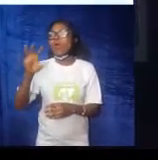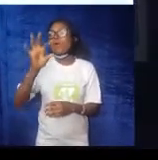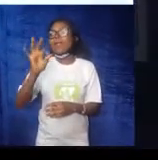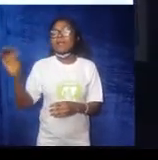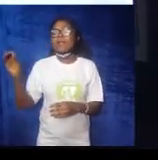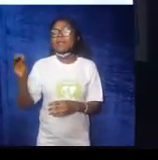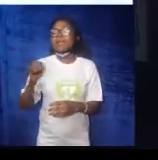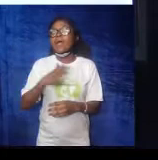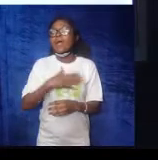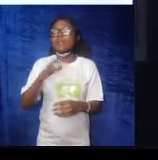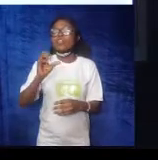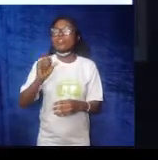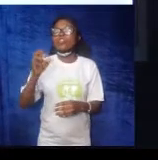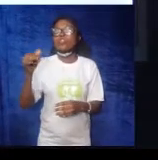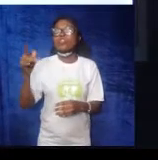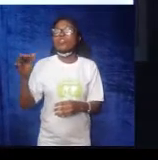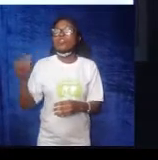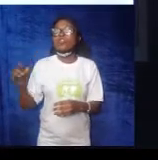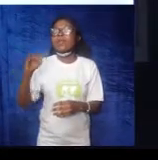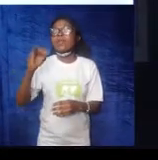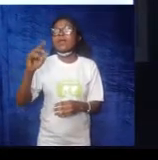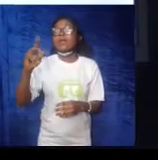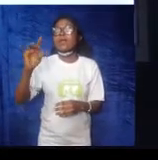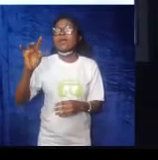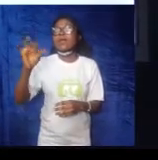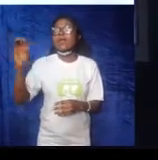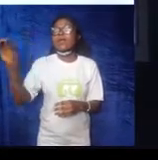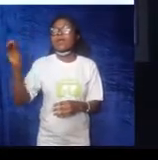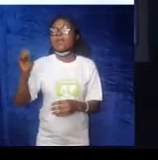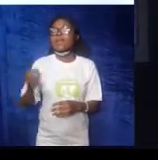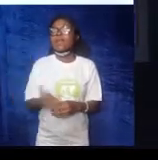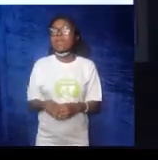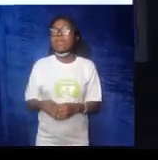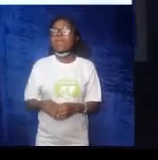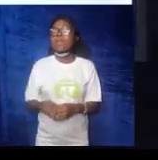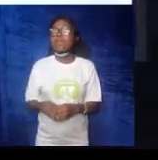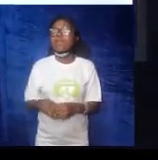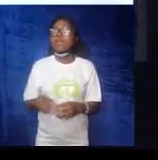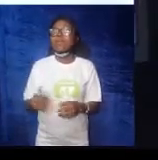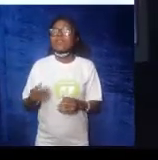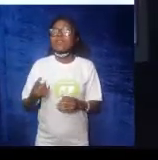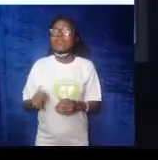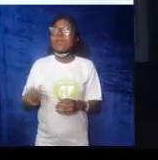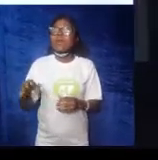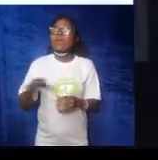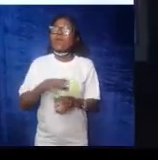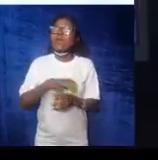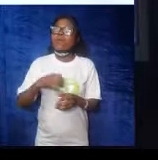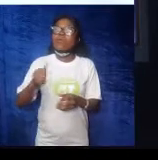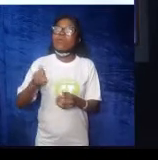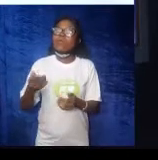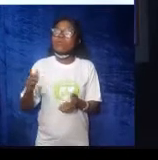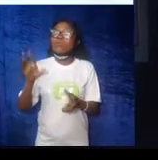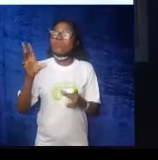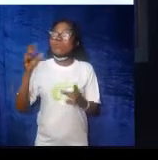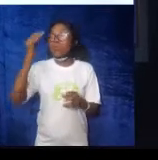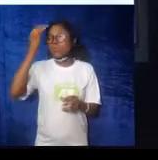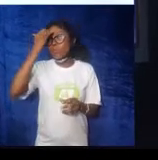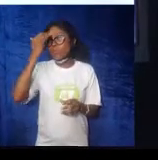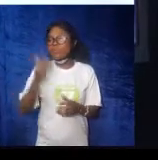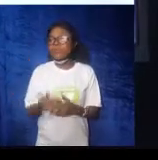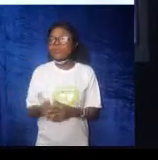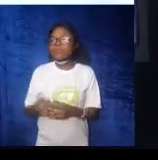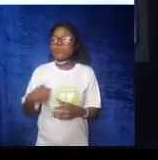so 180. Sing it at home. There are different types of angles, but don't be entangled,